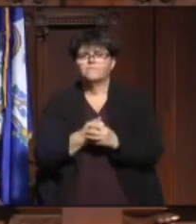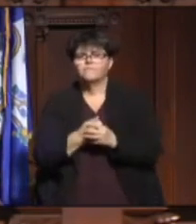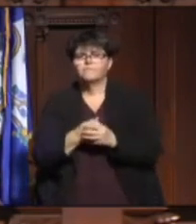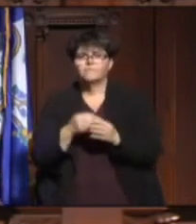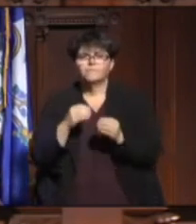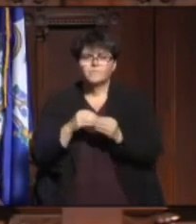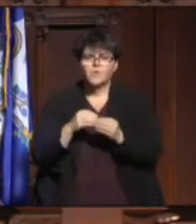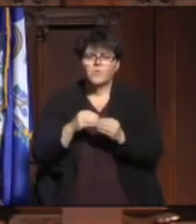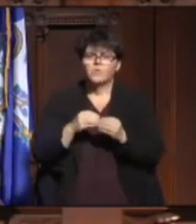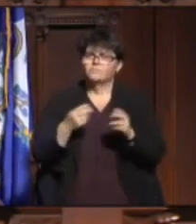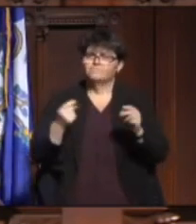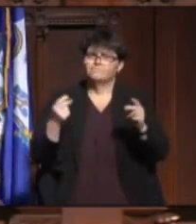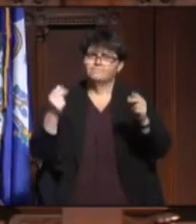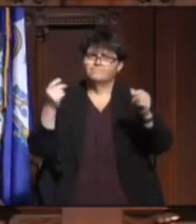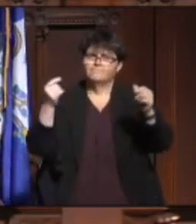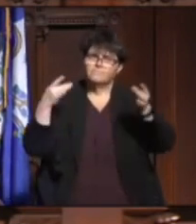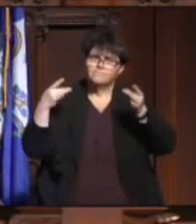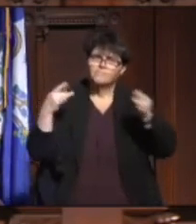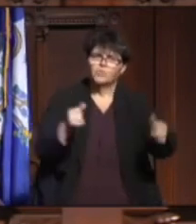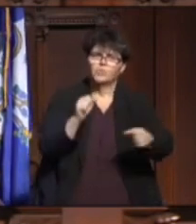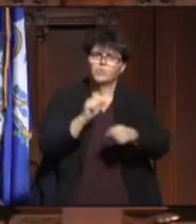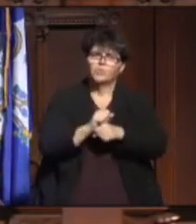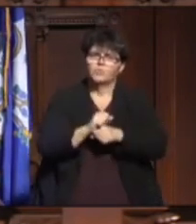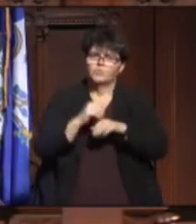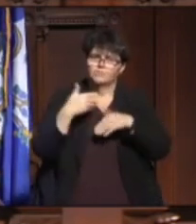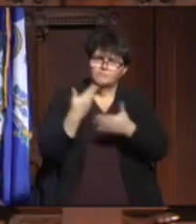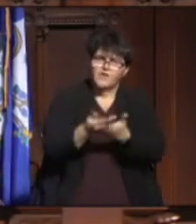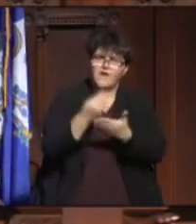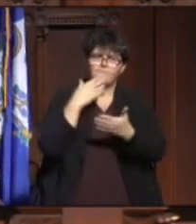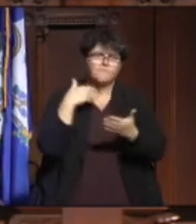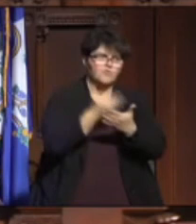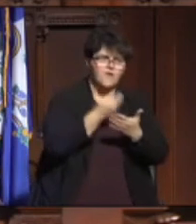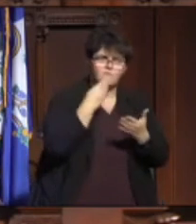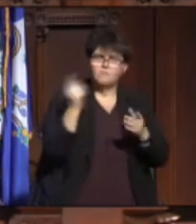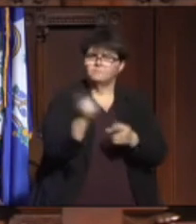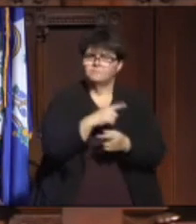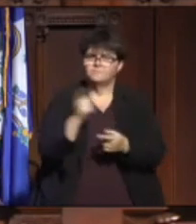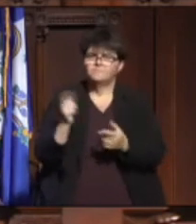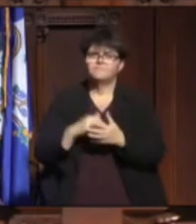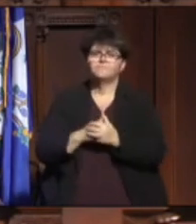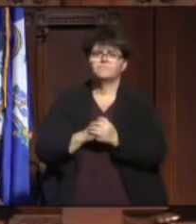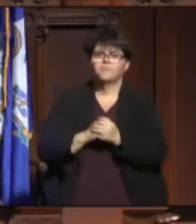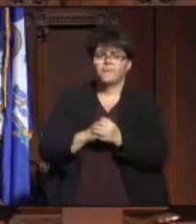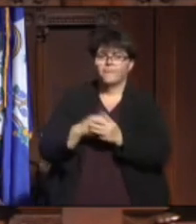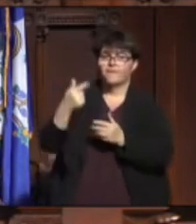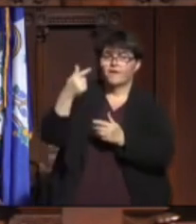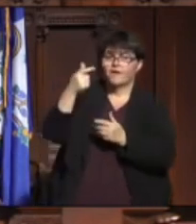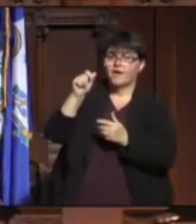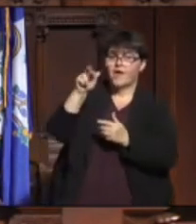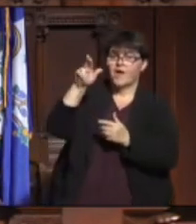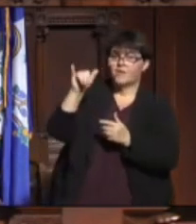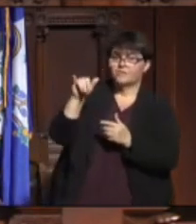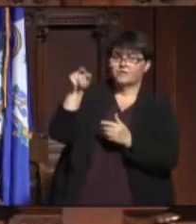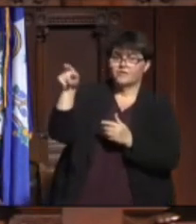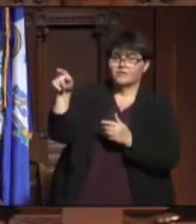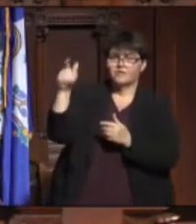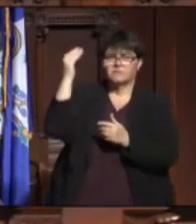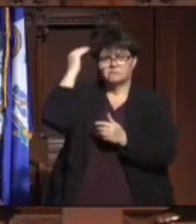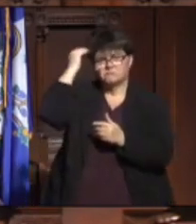home. You already noticed all the smart stoplights are in and around the Department of Transportation. Let's build that out so we all have more